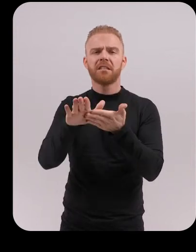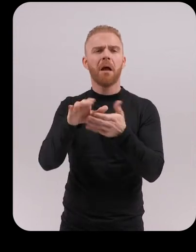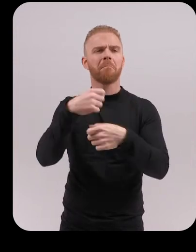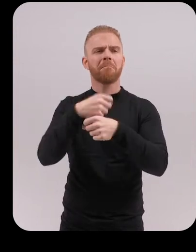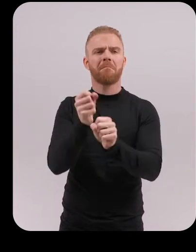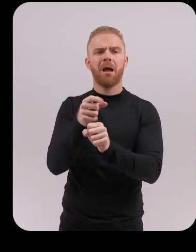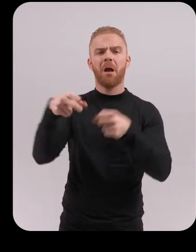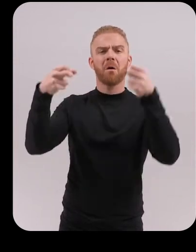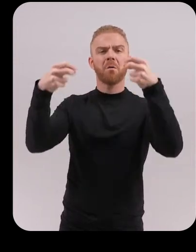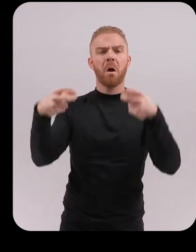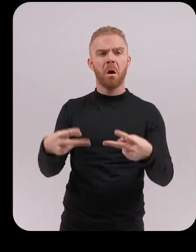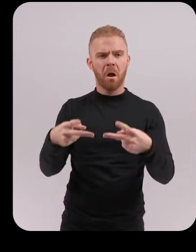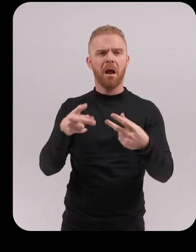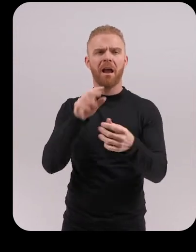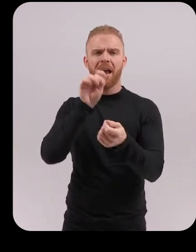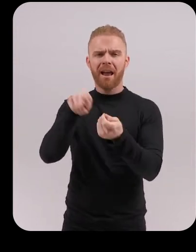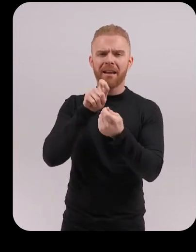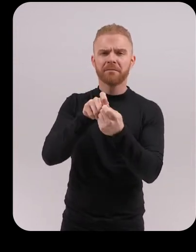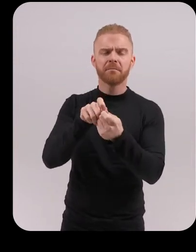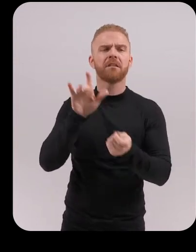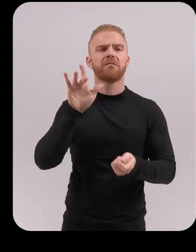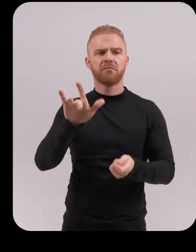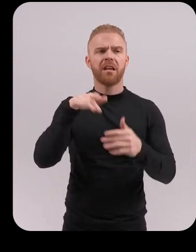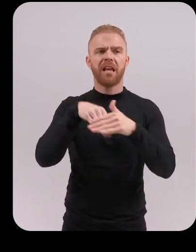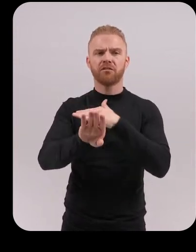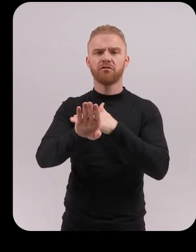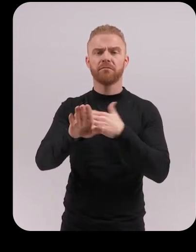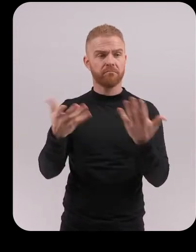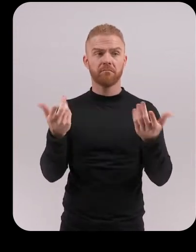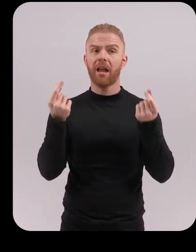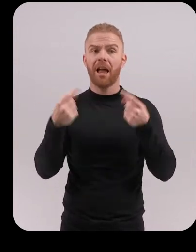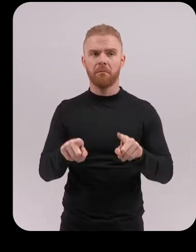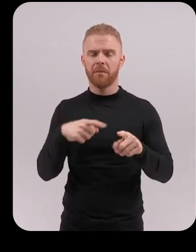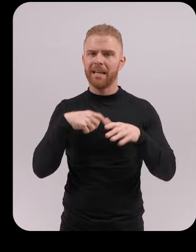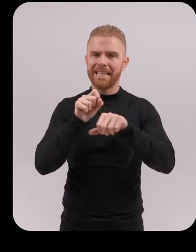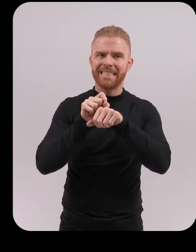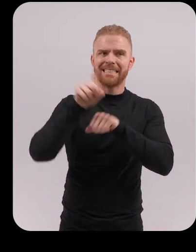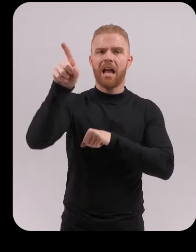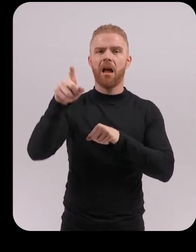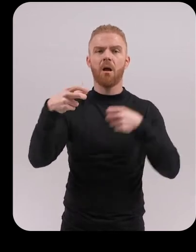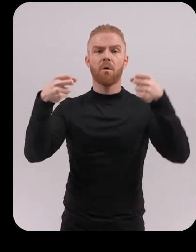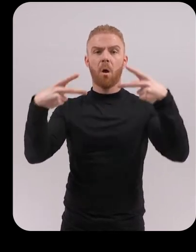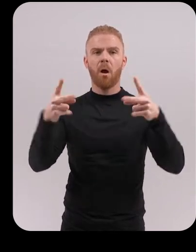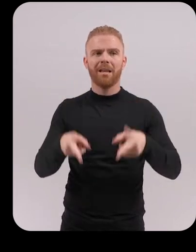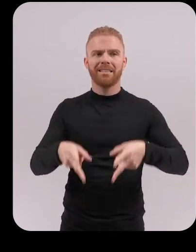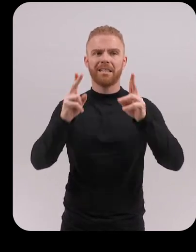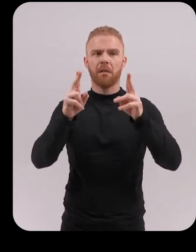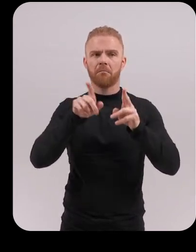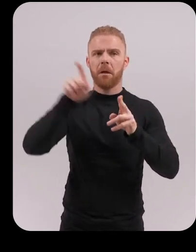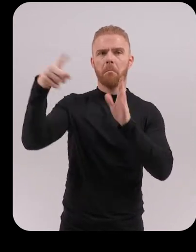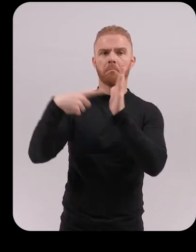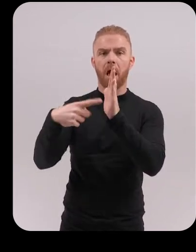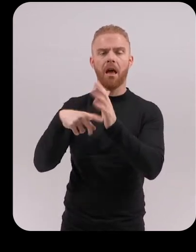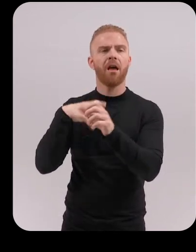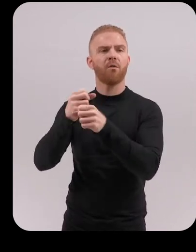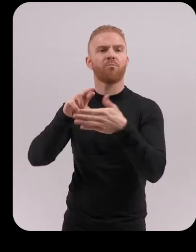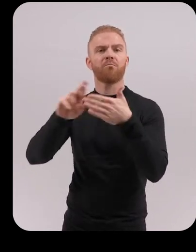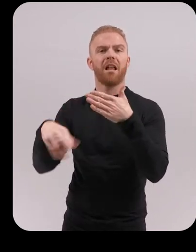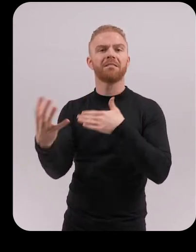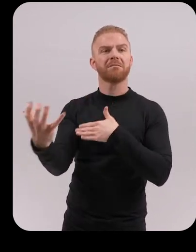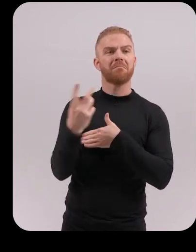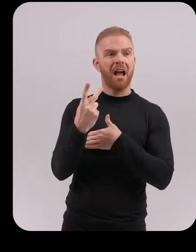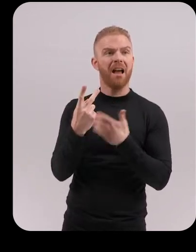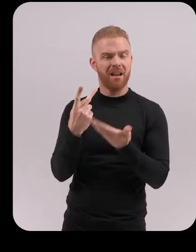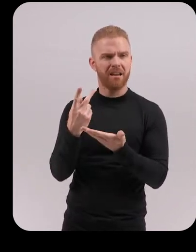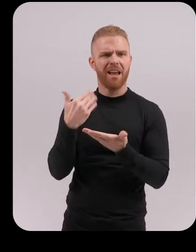quick action, and press Enter. And what's happening is that I'm sending the code snippet to the model and getting a result back. So here